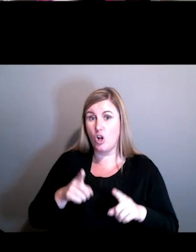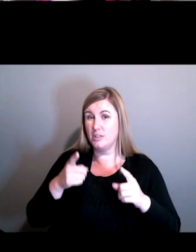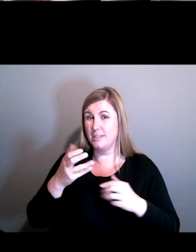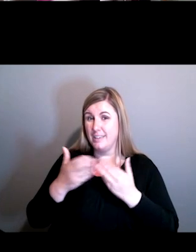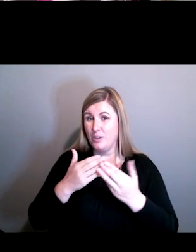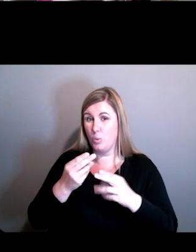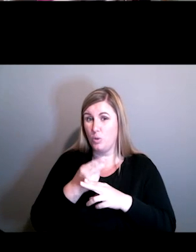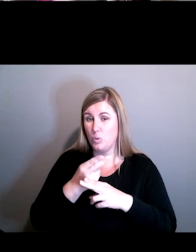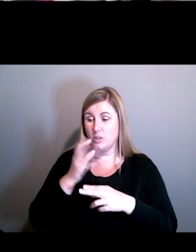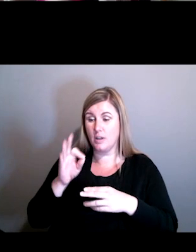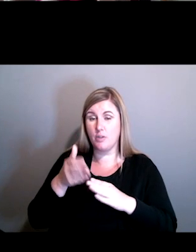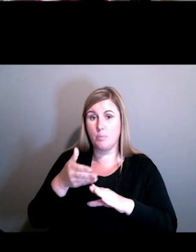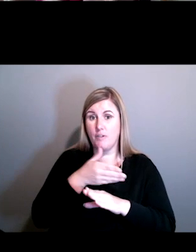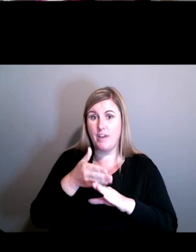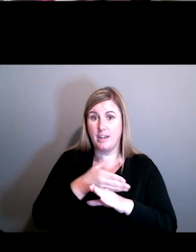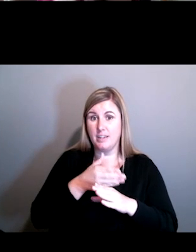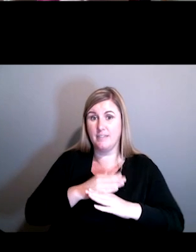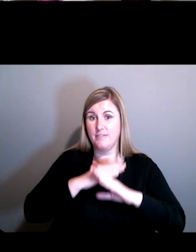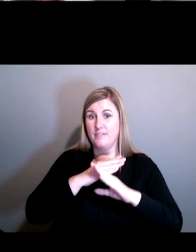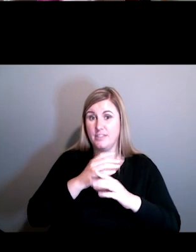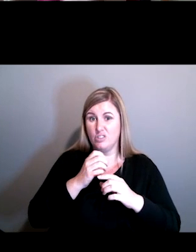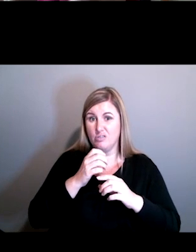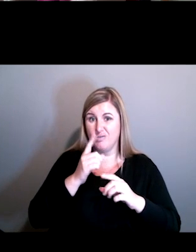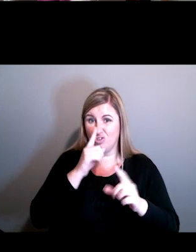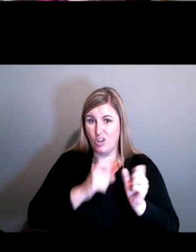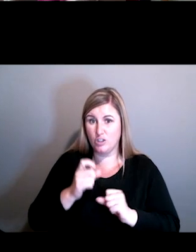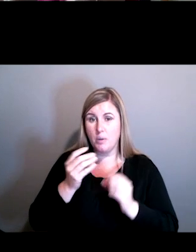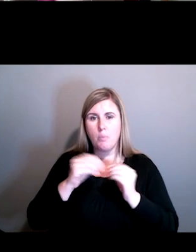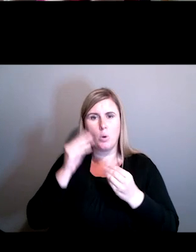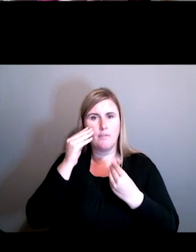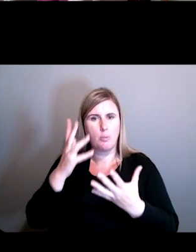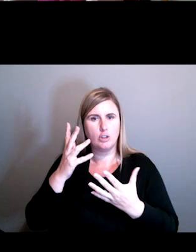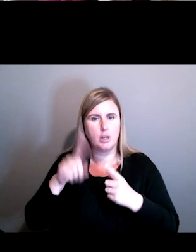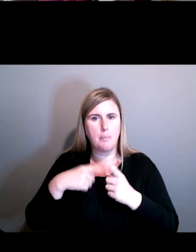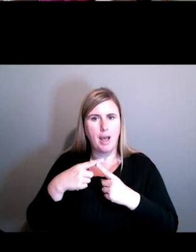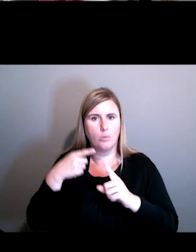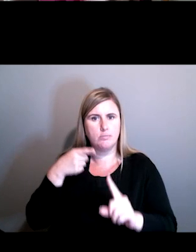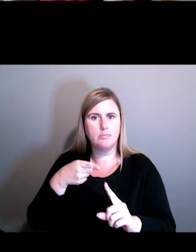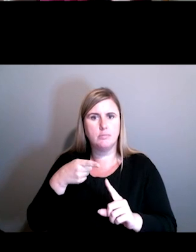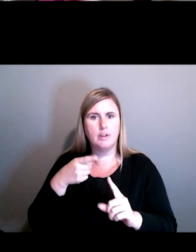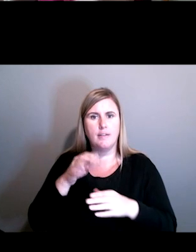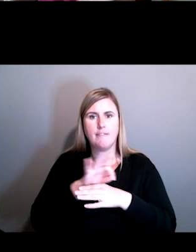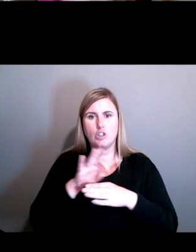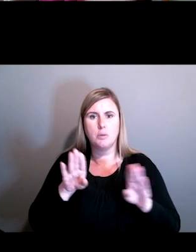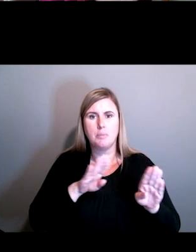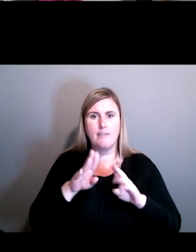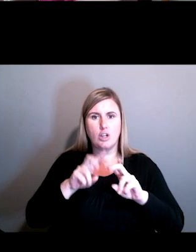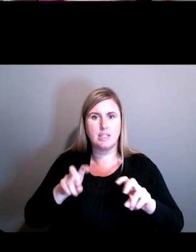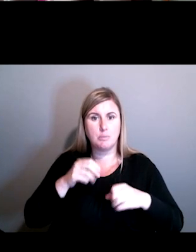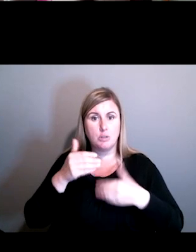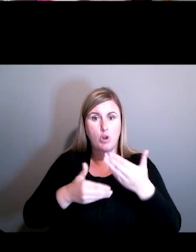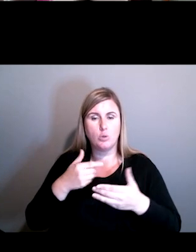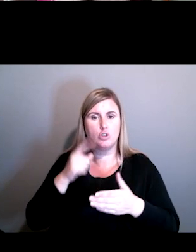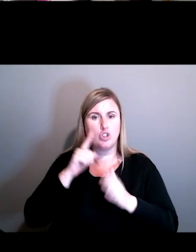these preventative strategies. And for more information about the functional behavior assessment process, check out Tim